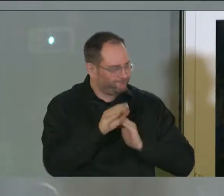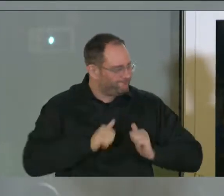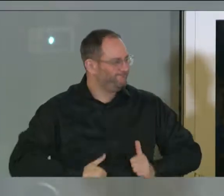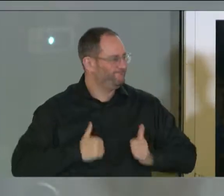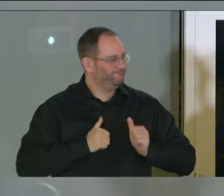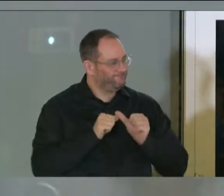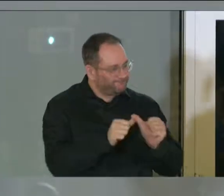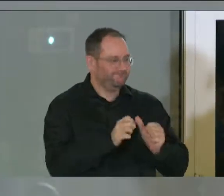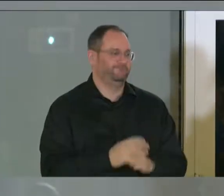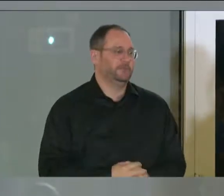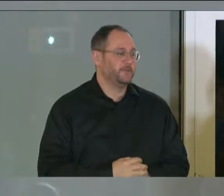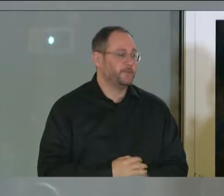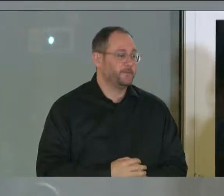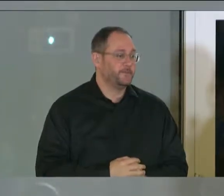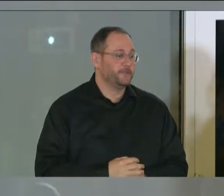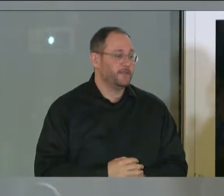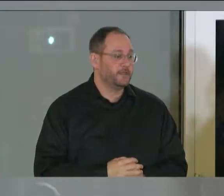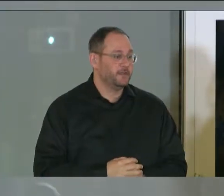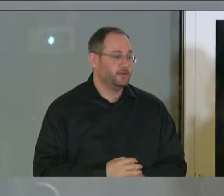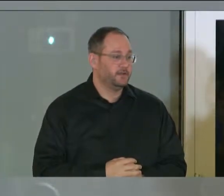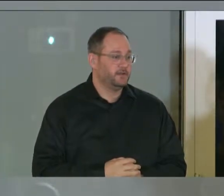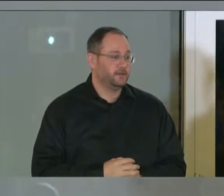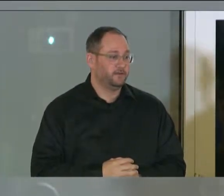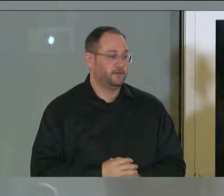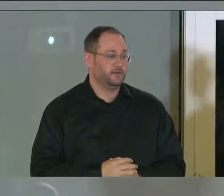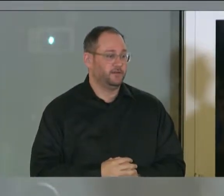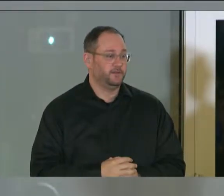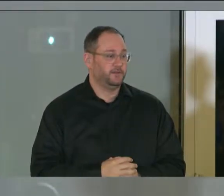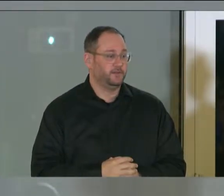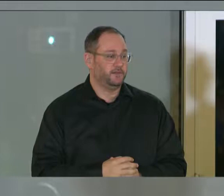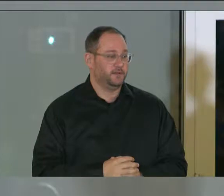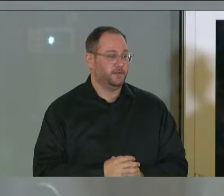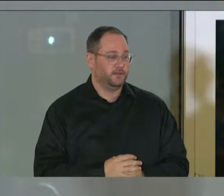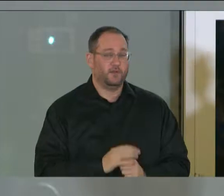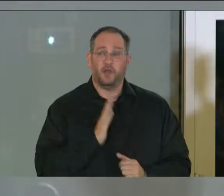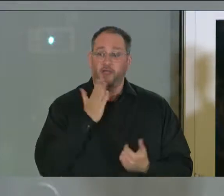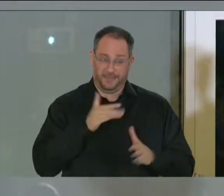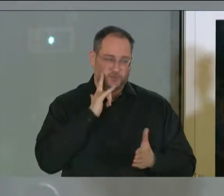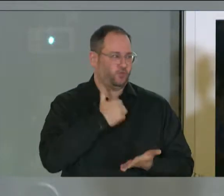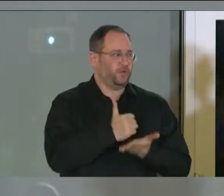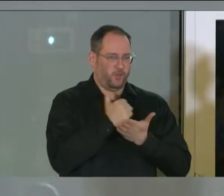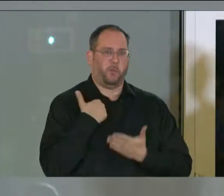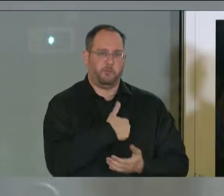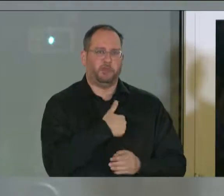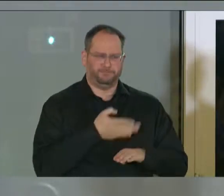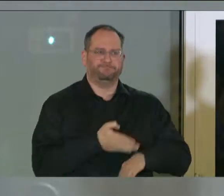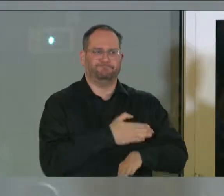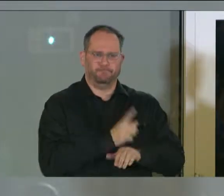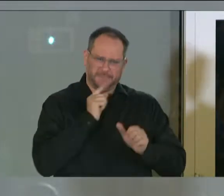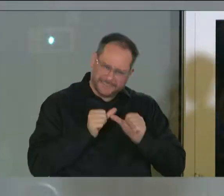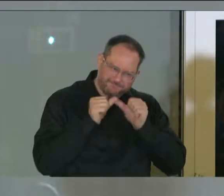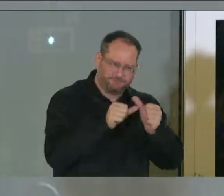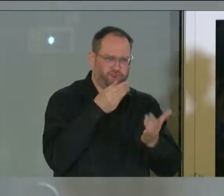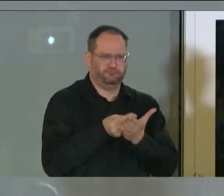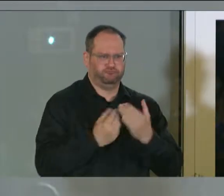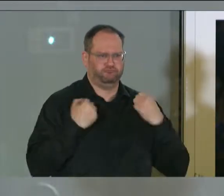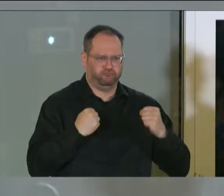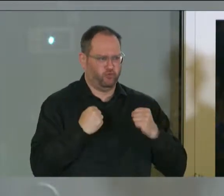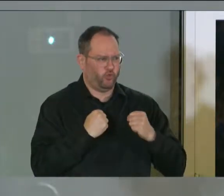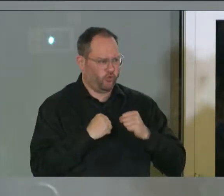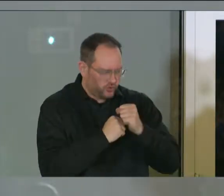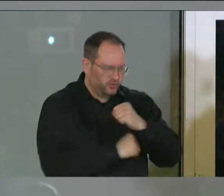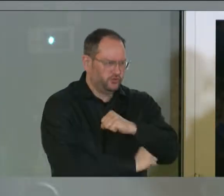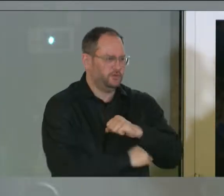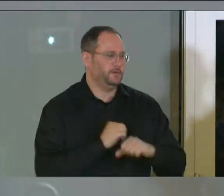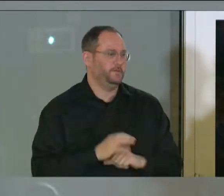fiscally strong so that we're competitive in this region, this nation, and around the world. And we make